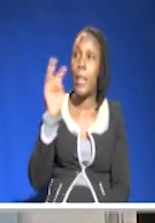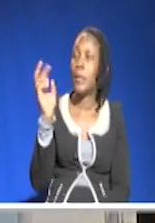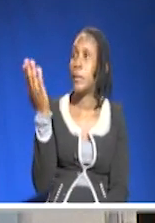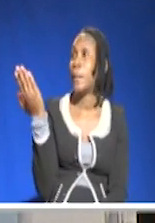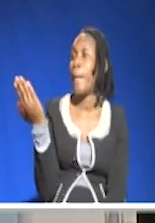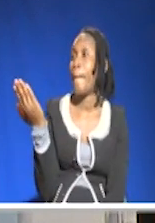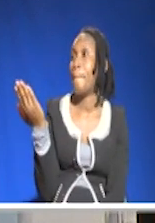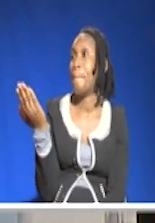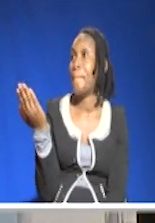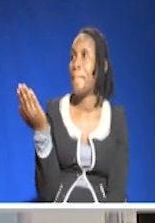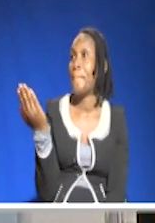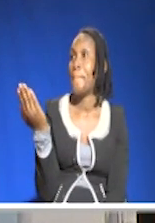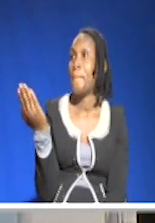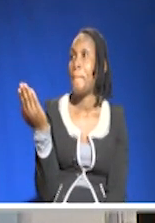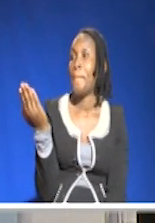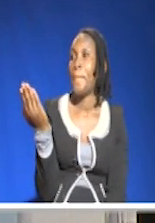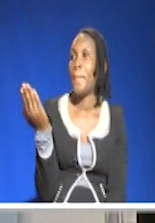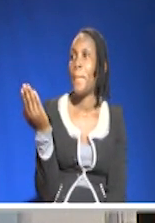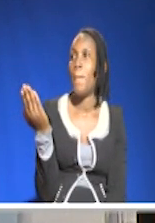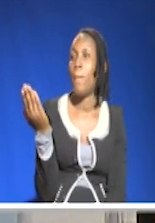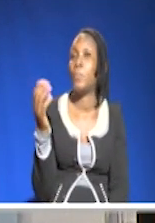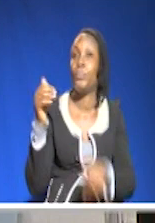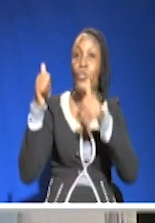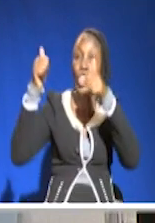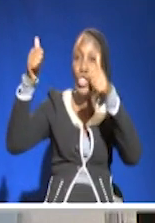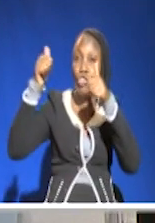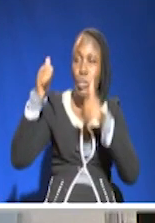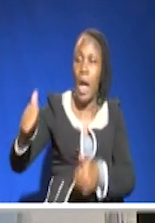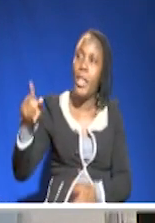is a chart that is going to guide us